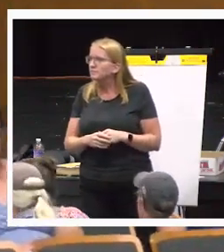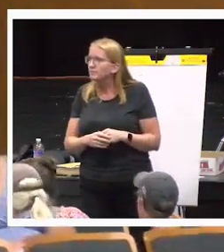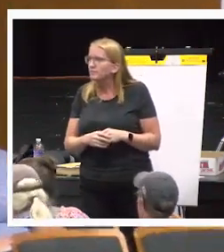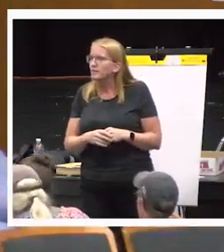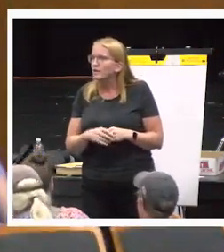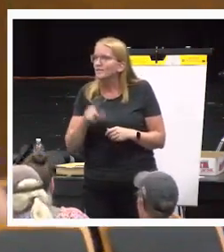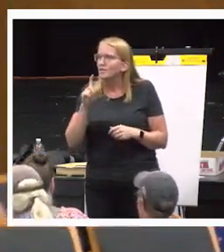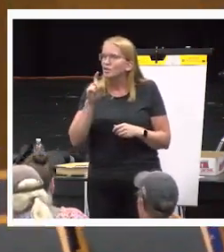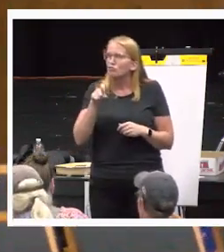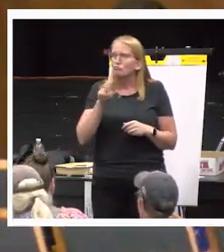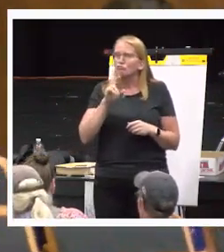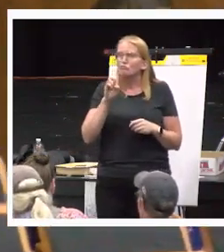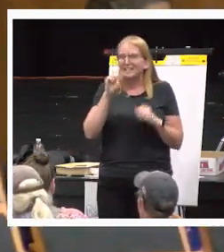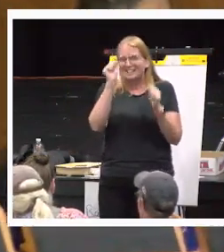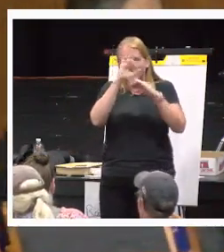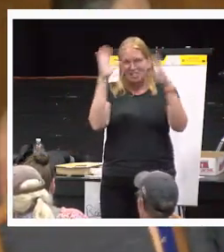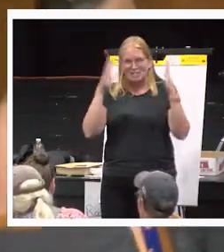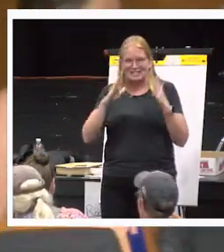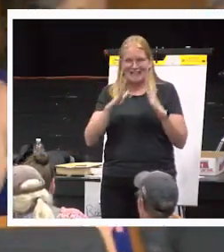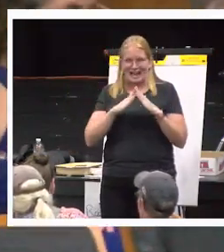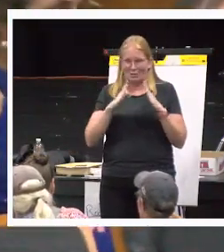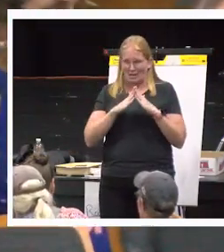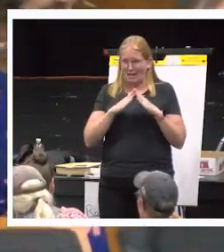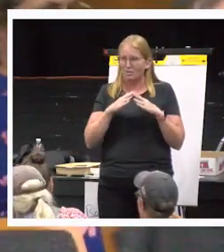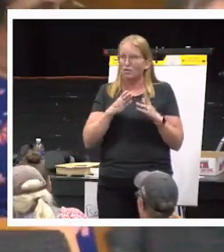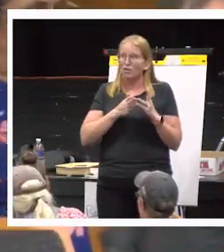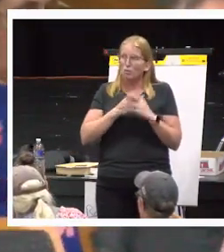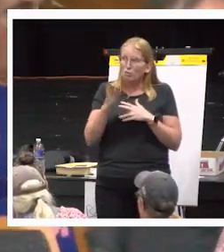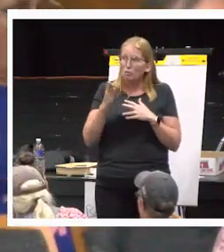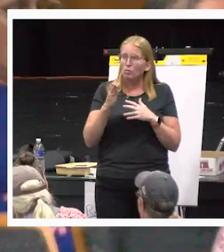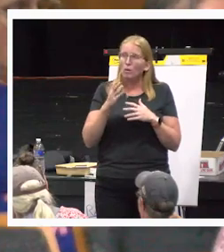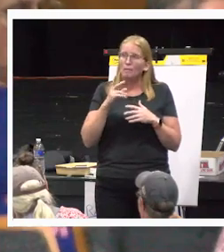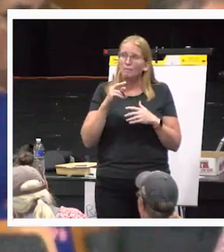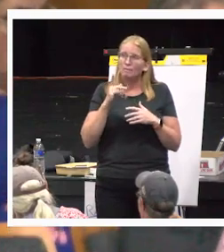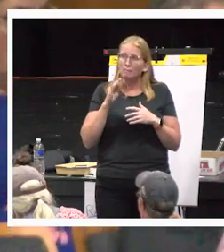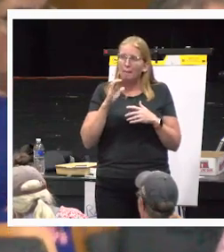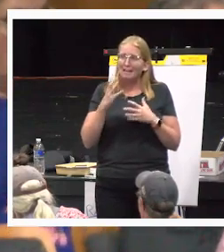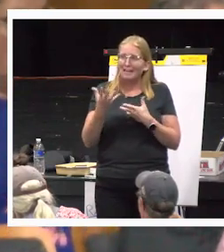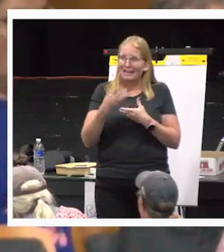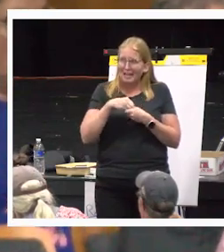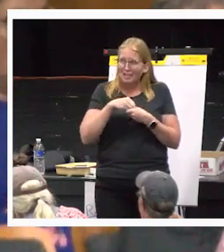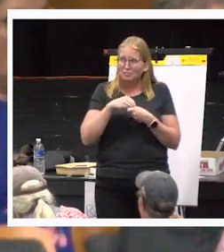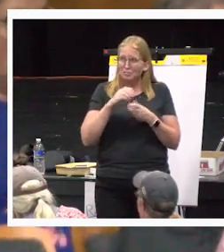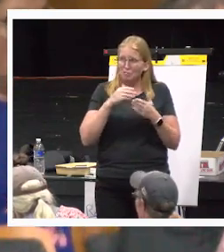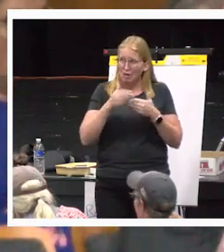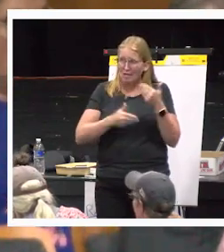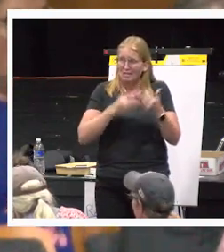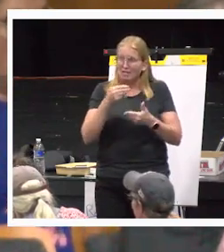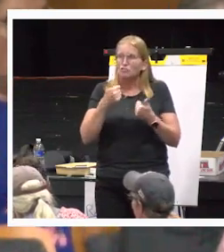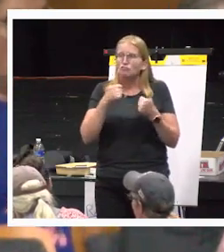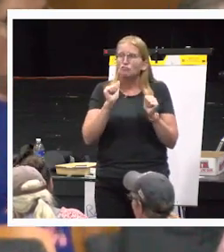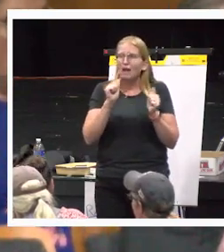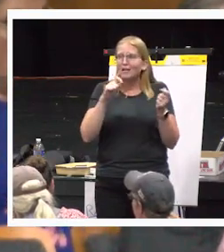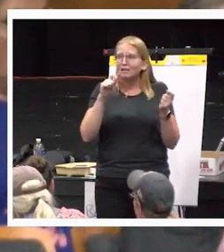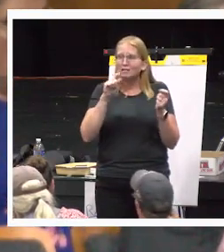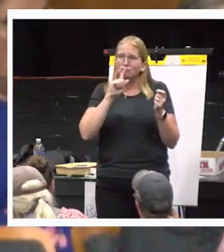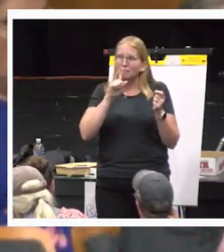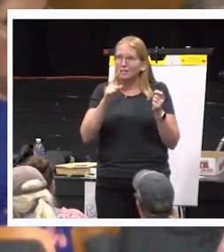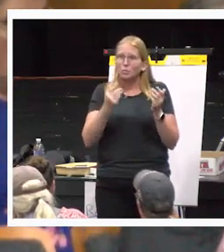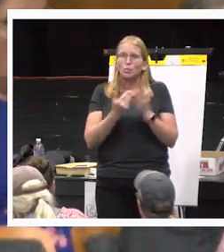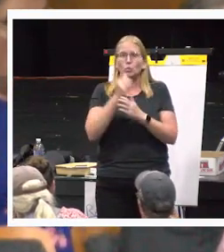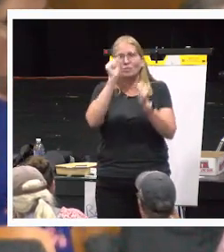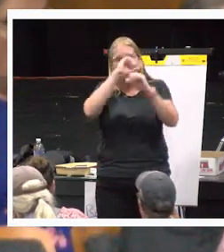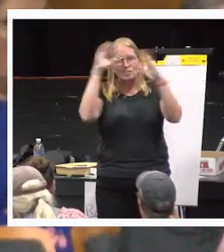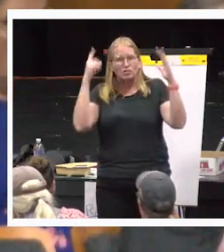Re-envision downtown. Through a facilitated public engagement process, re-envision Montpelier's downtown. This